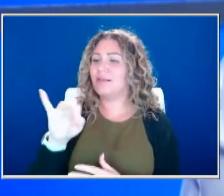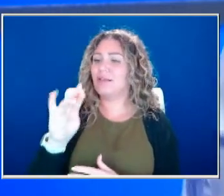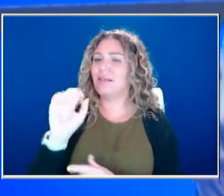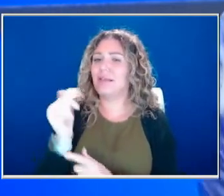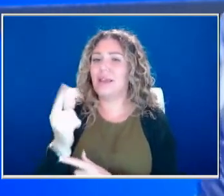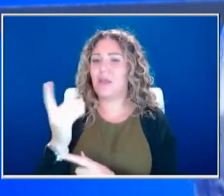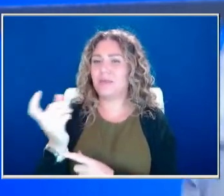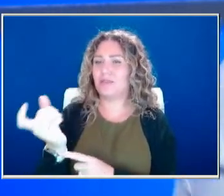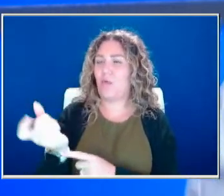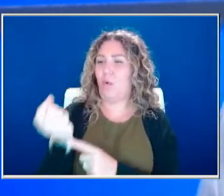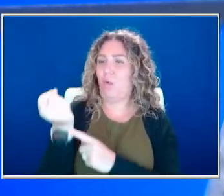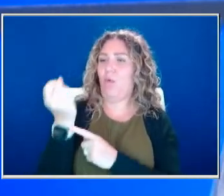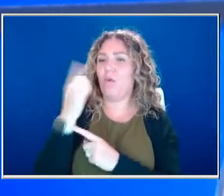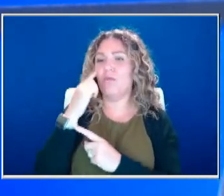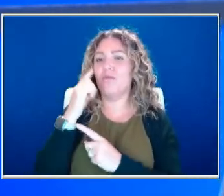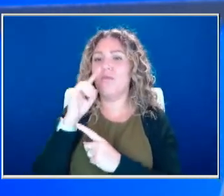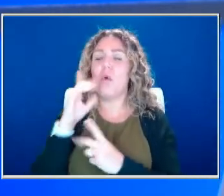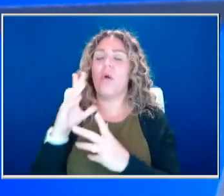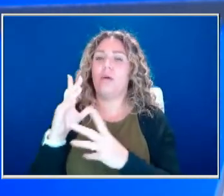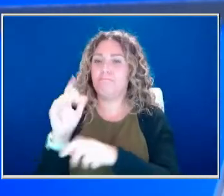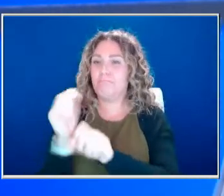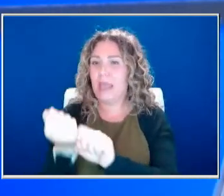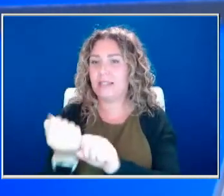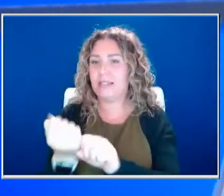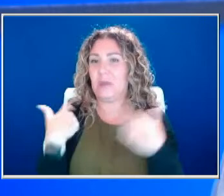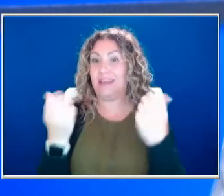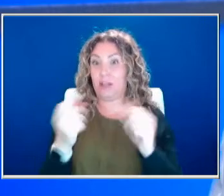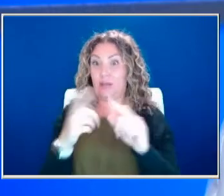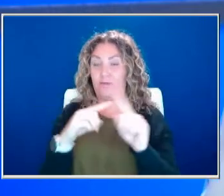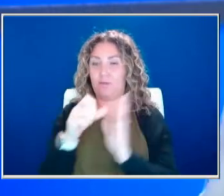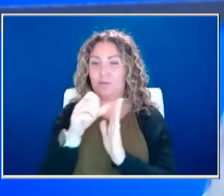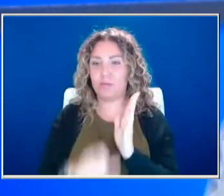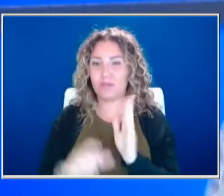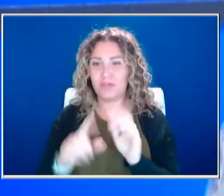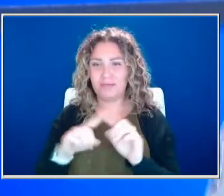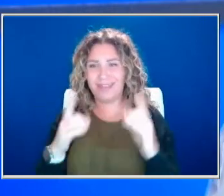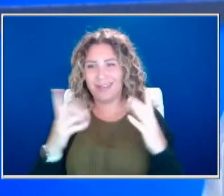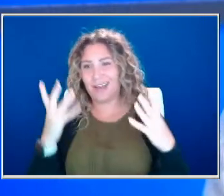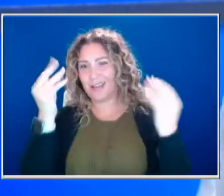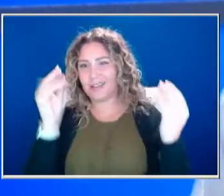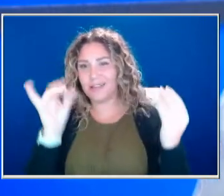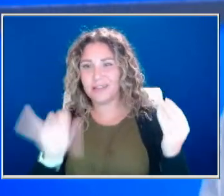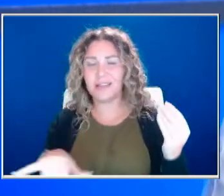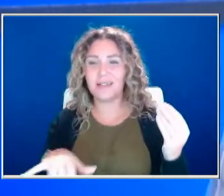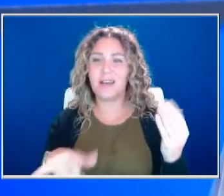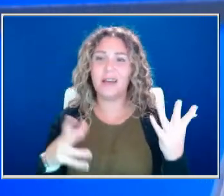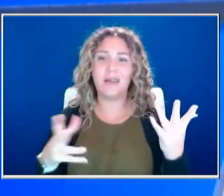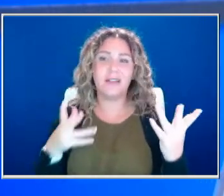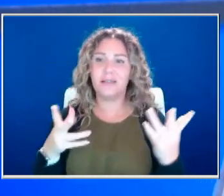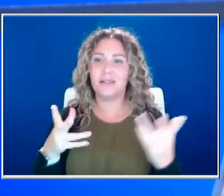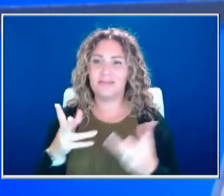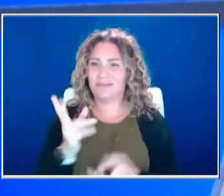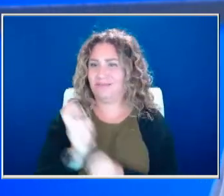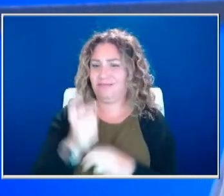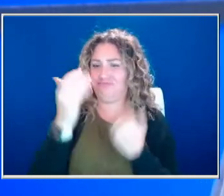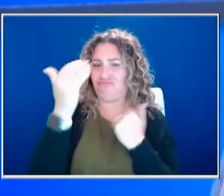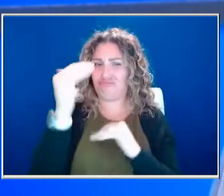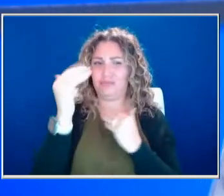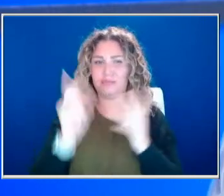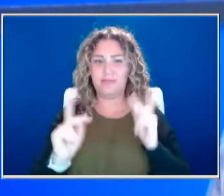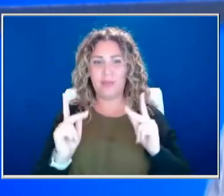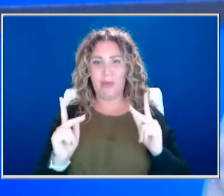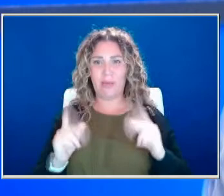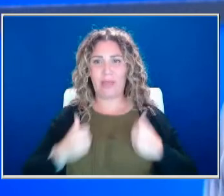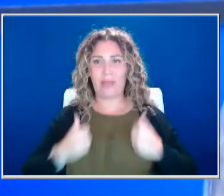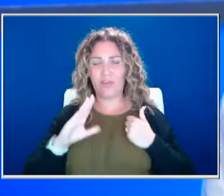just for healing purposes from a surgery. But outside of that, it's hard to restrict people from living their life because